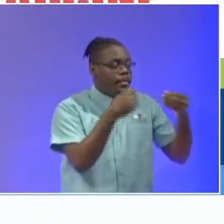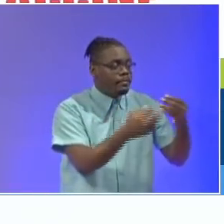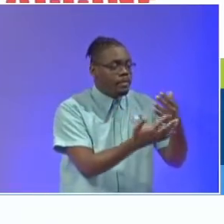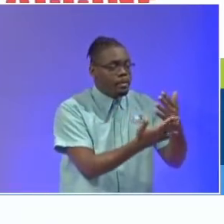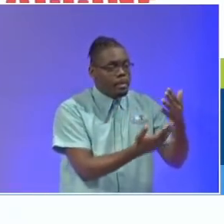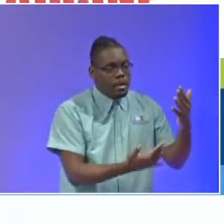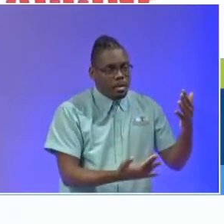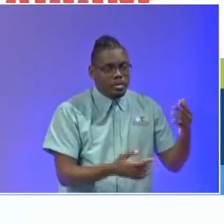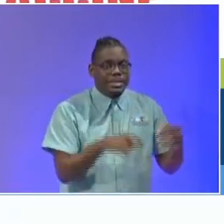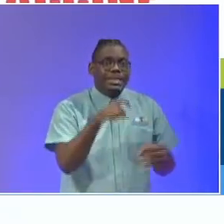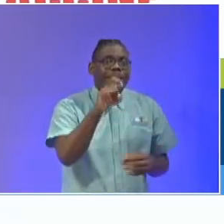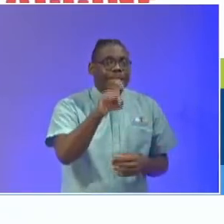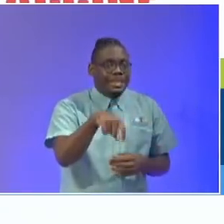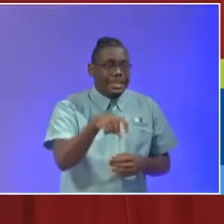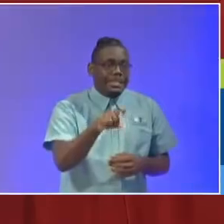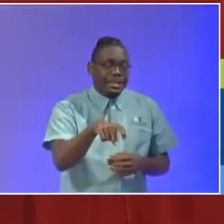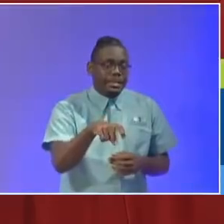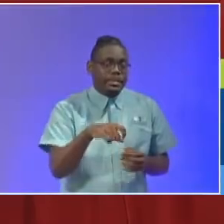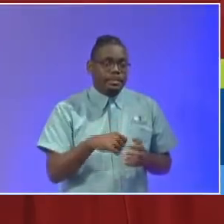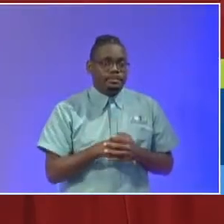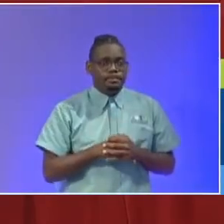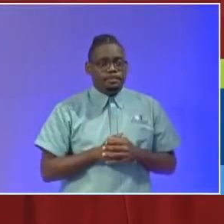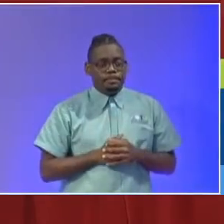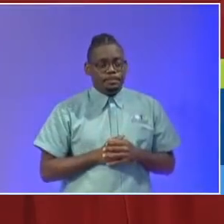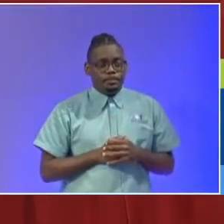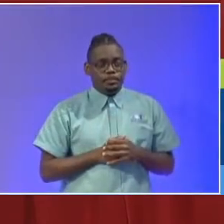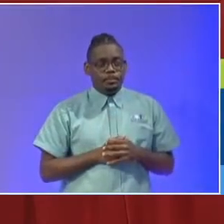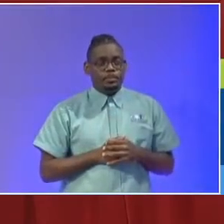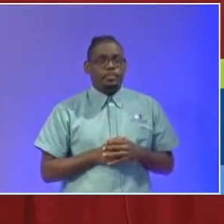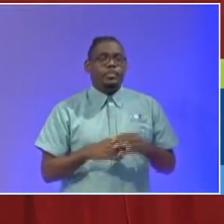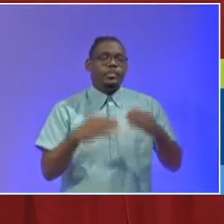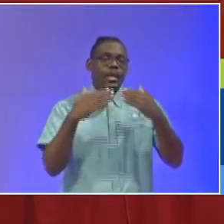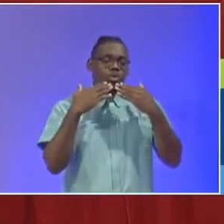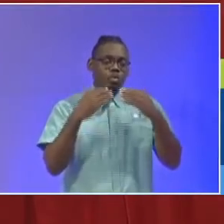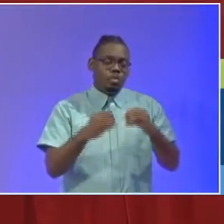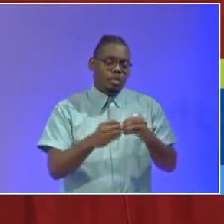issues that you have raised. Thank you very much. Thank you very much, Minister and Dr.